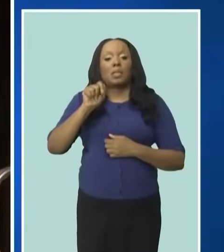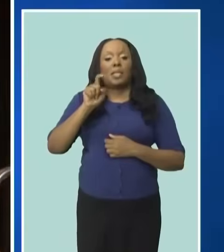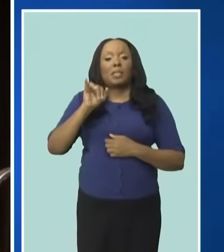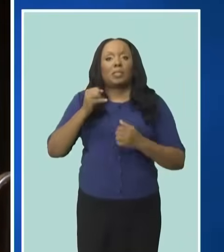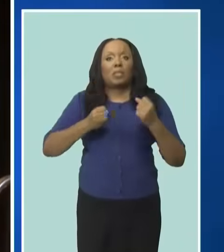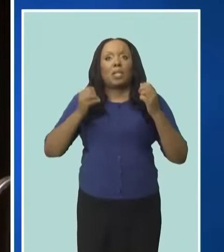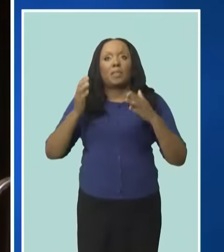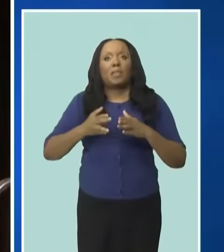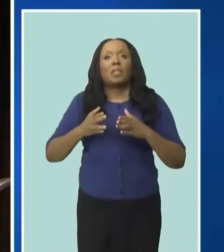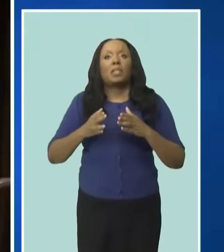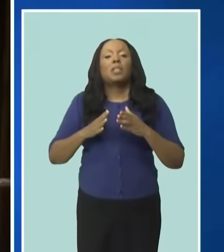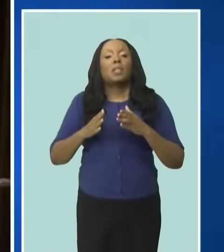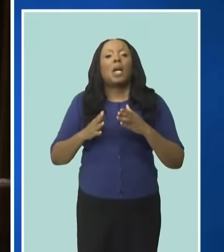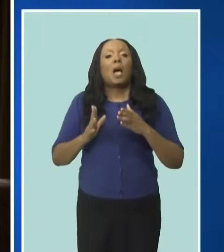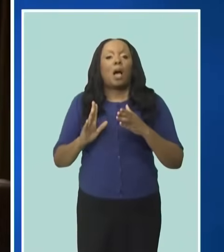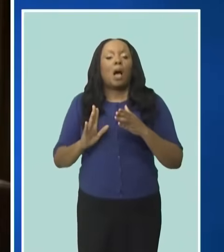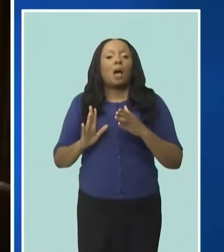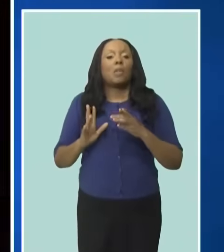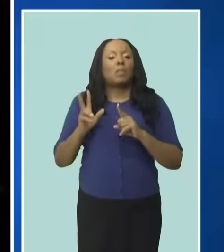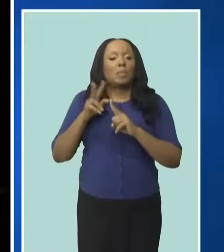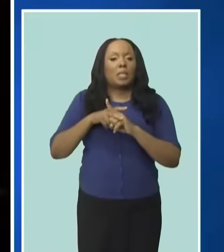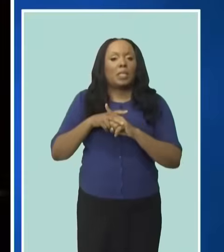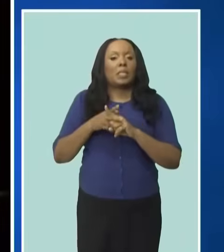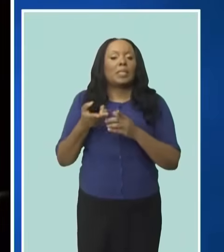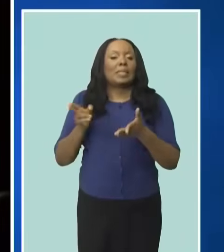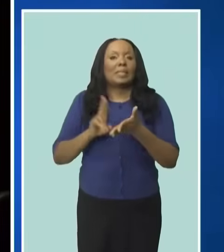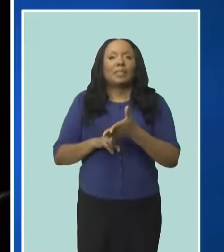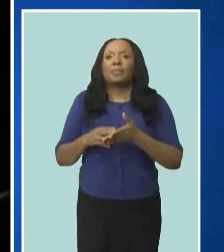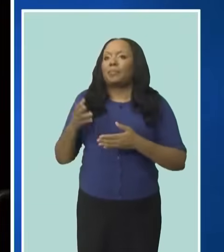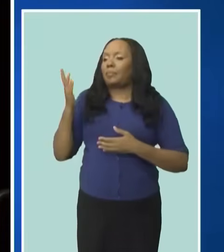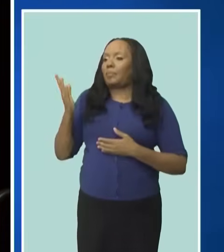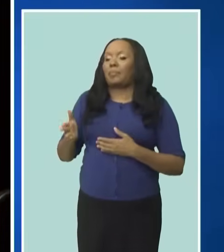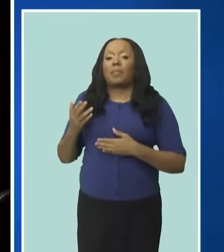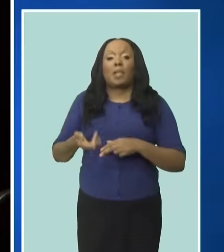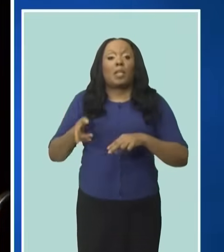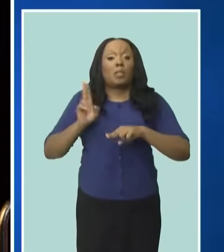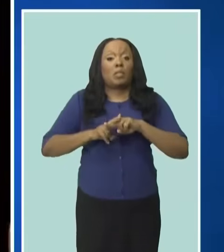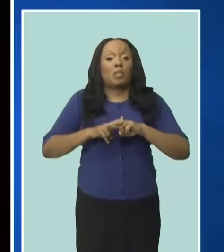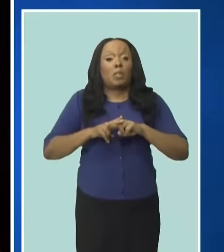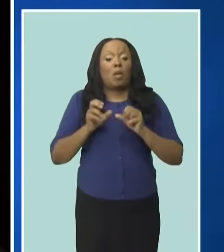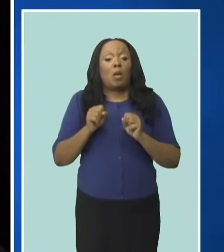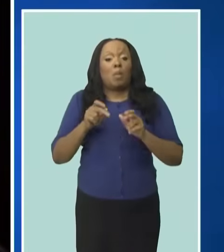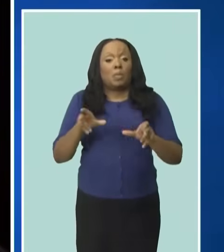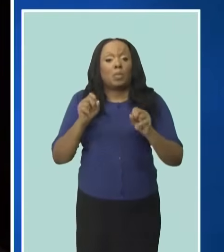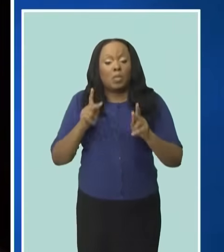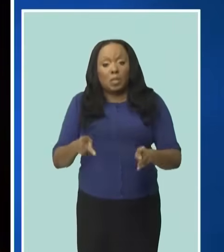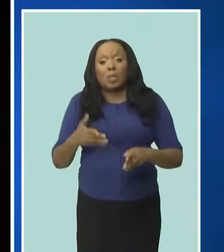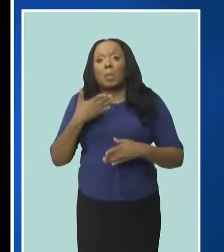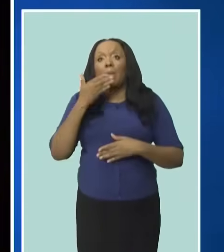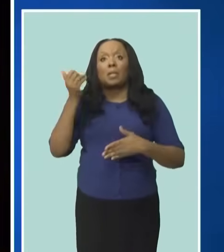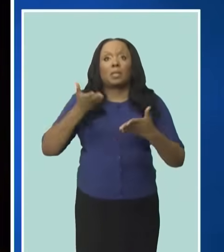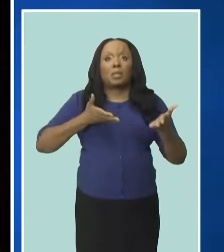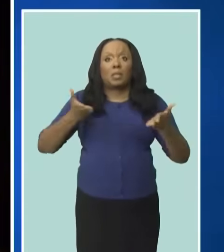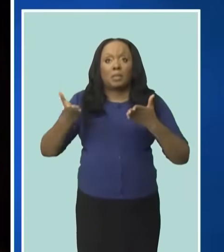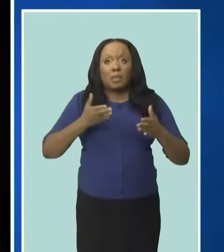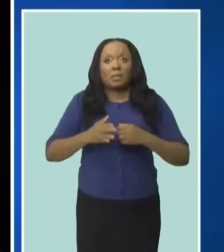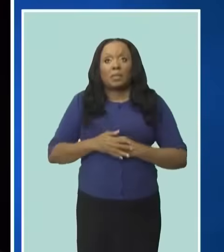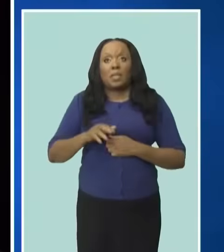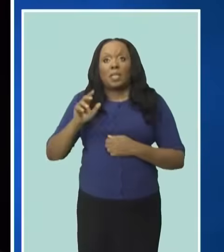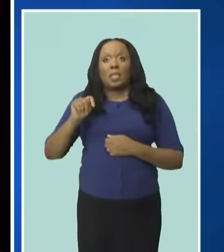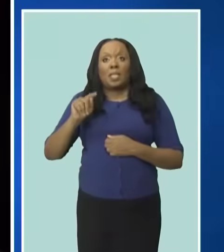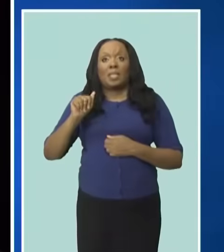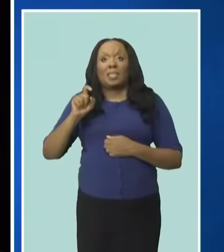For example, increased earning opportunities and productivity. By connecting the taxi drivers with